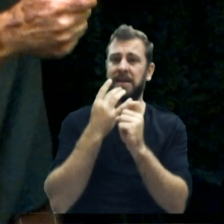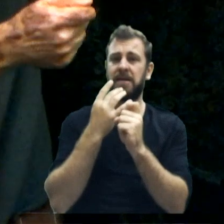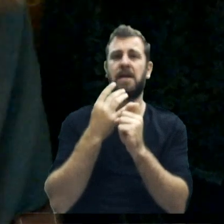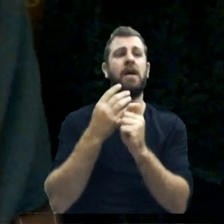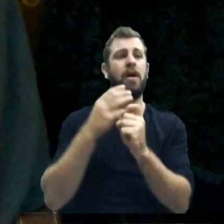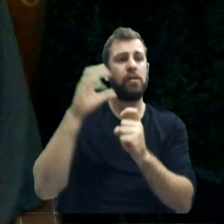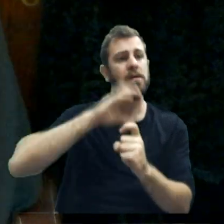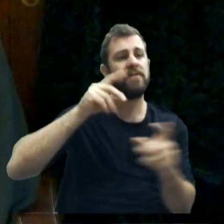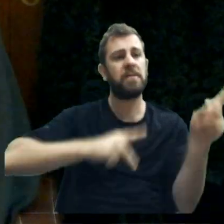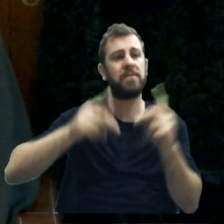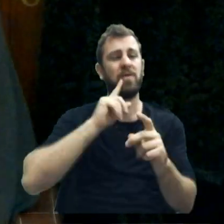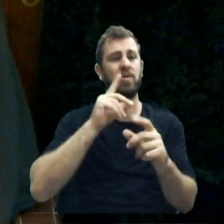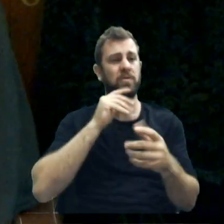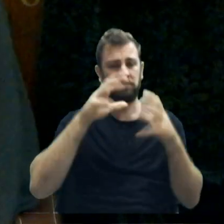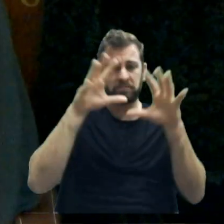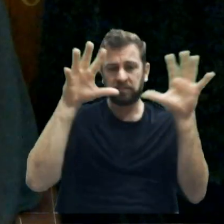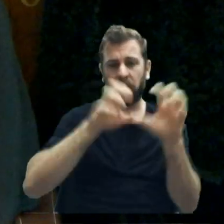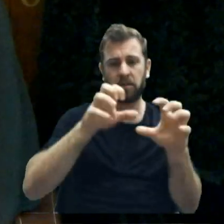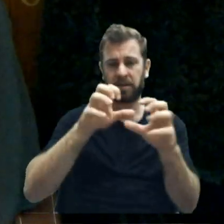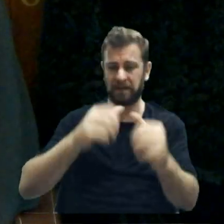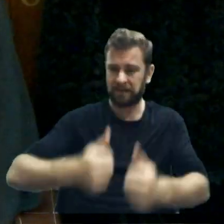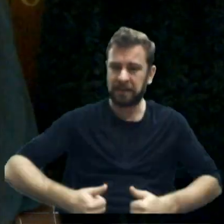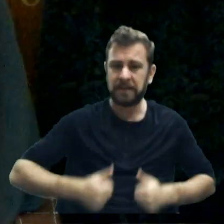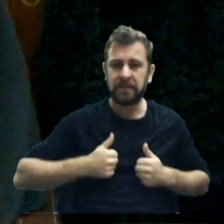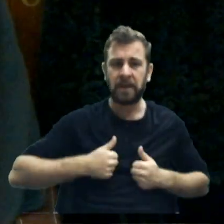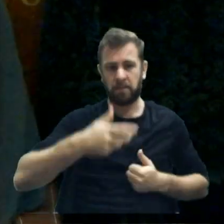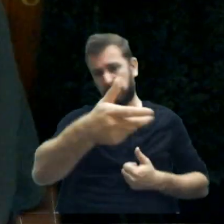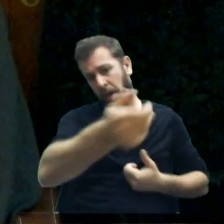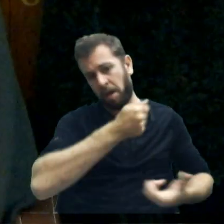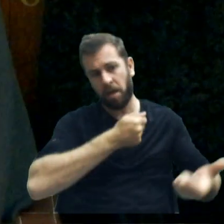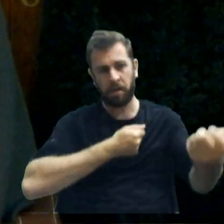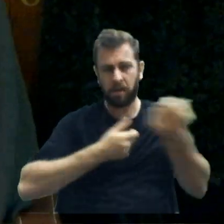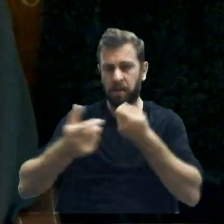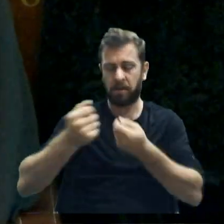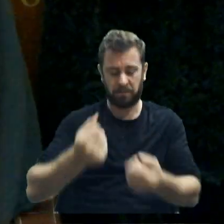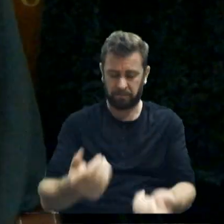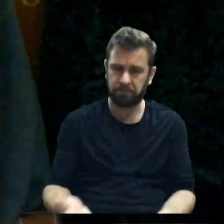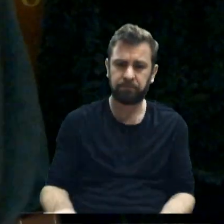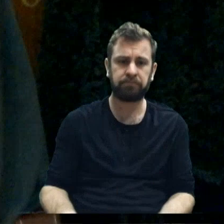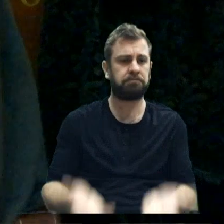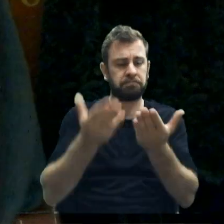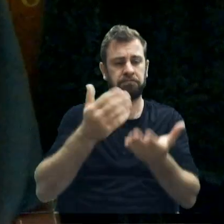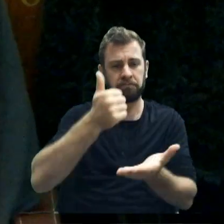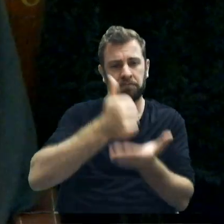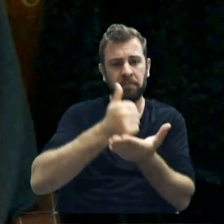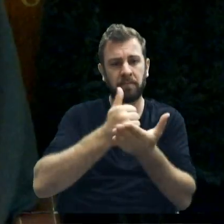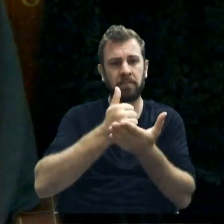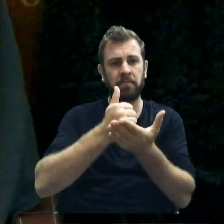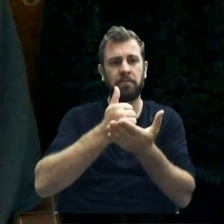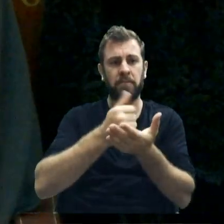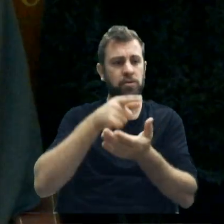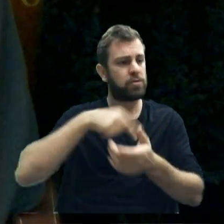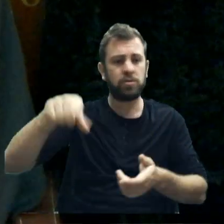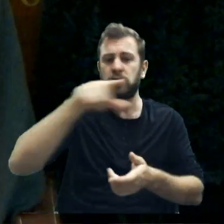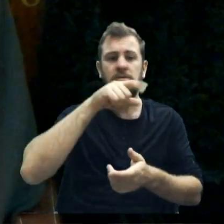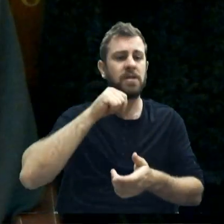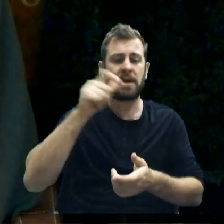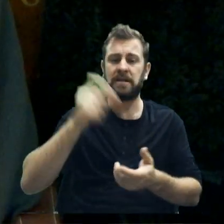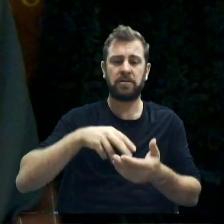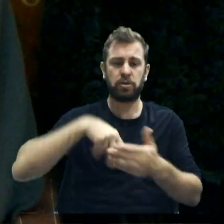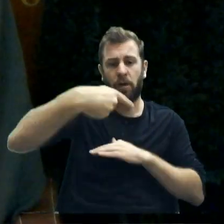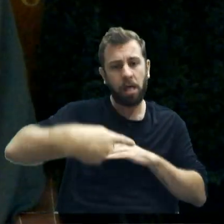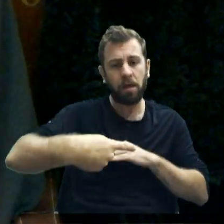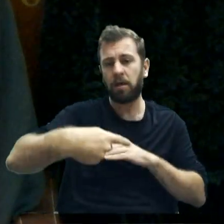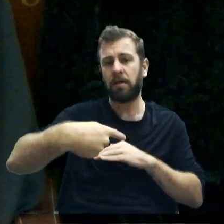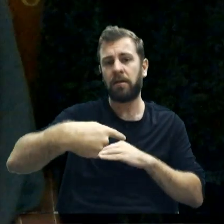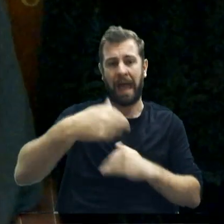and pull them out and pick them up off the ground. Say, look, you don't need to trip anymore. I've got the light for you now.